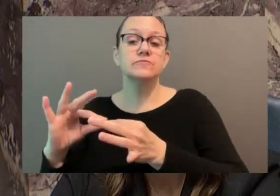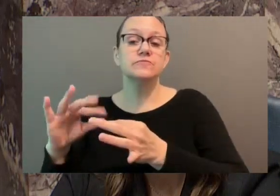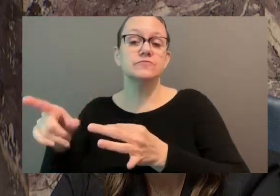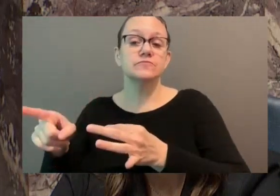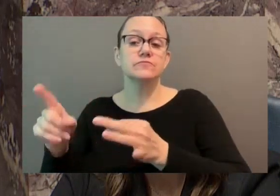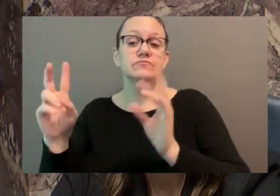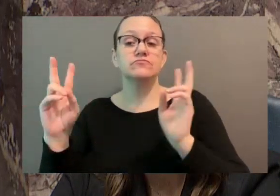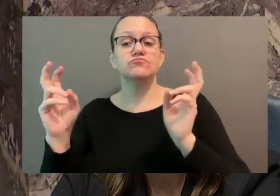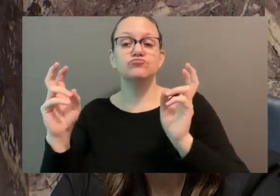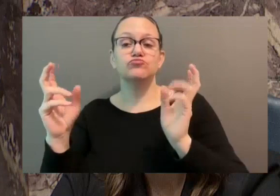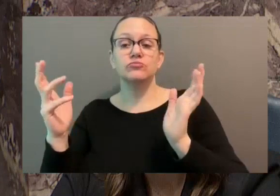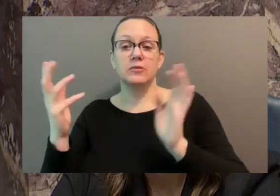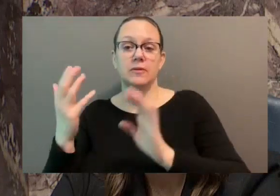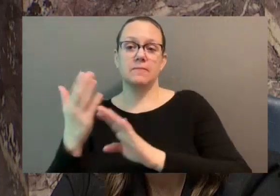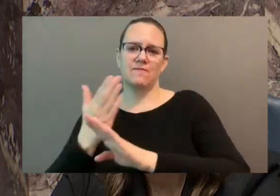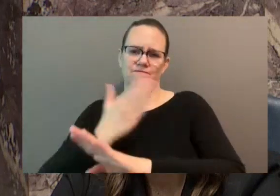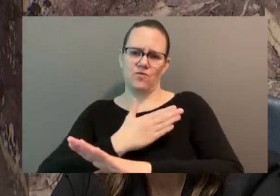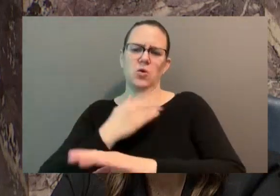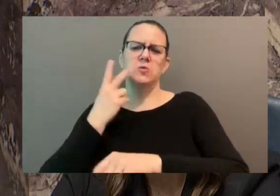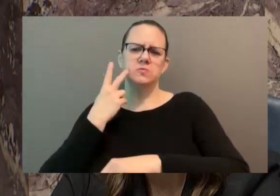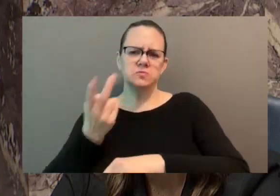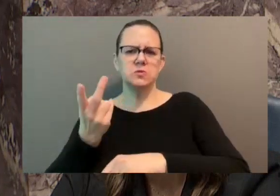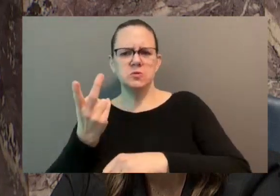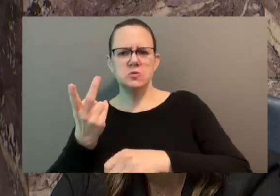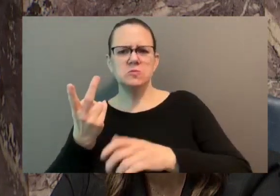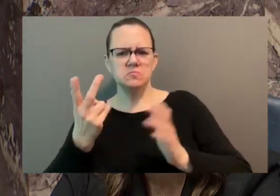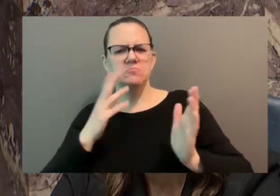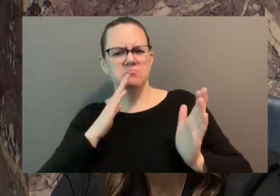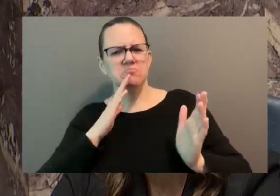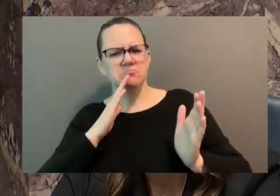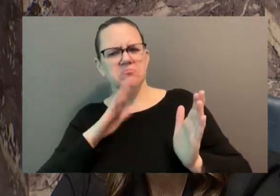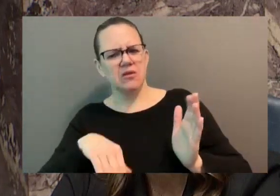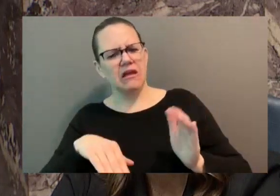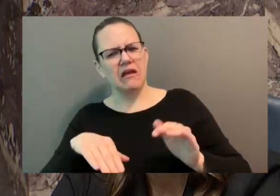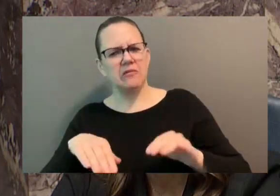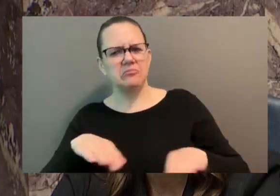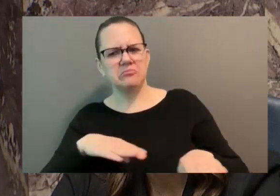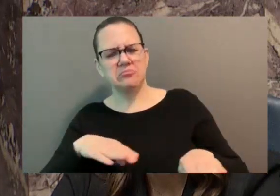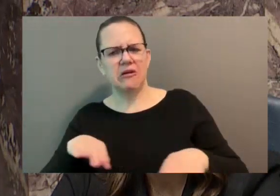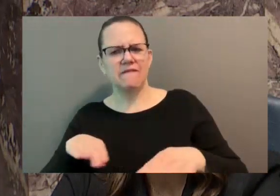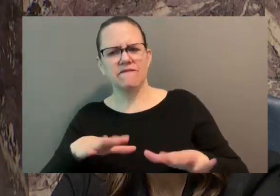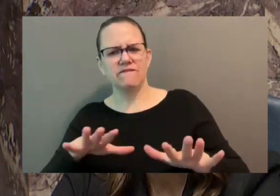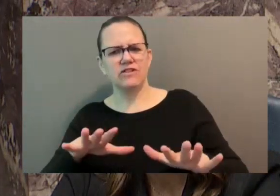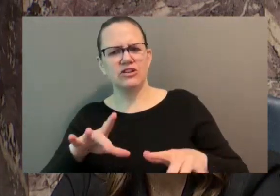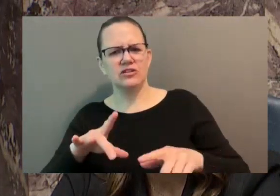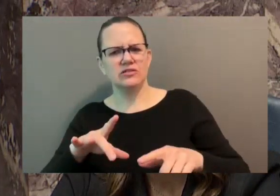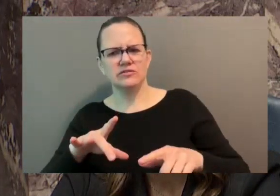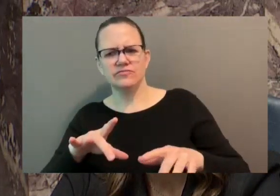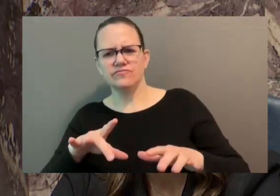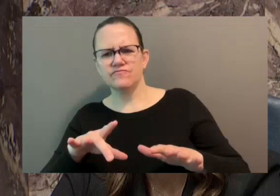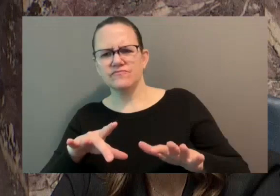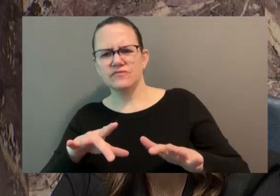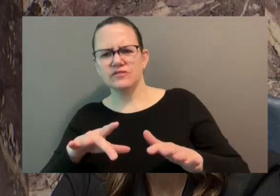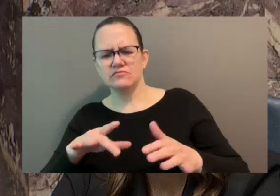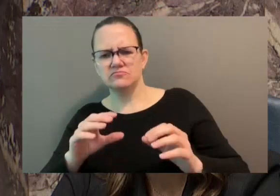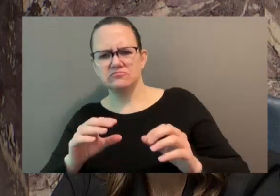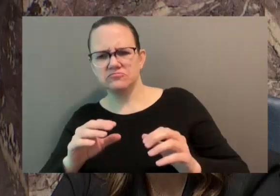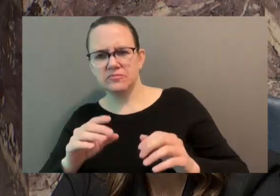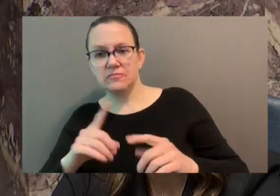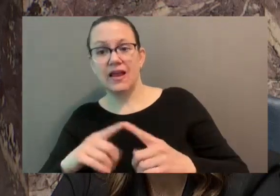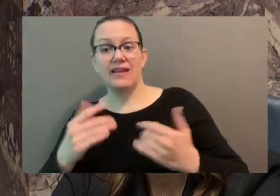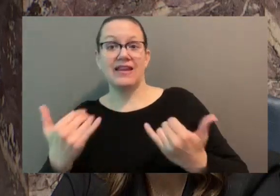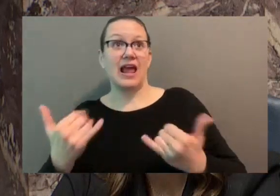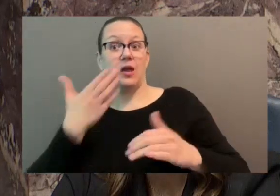But now, because of decriminalization, it is being tolerated," end quote.